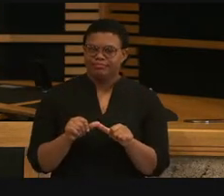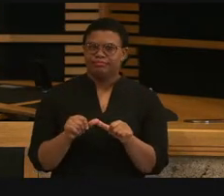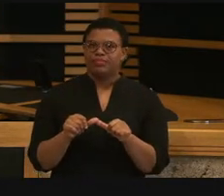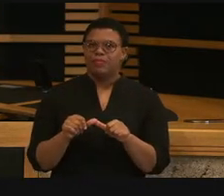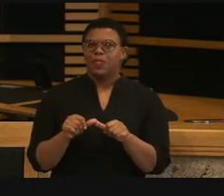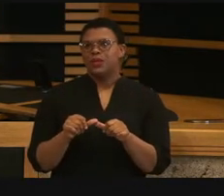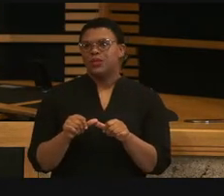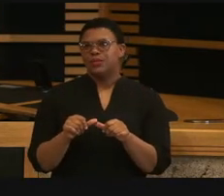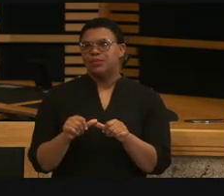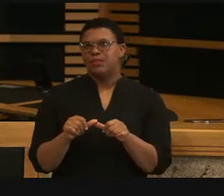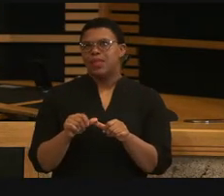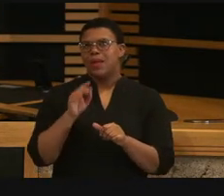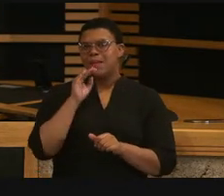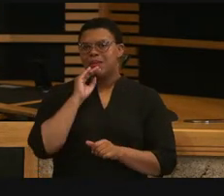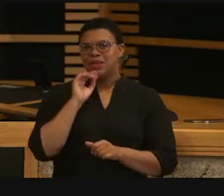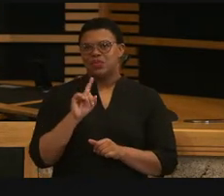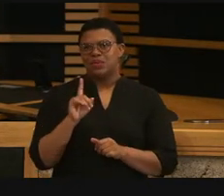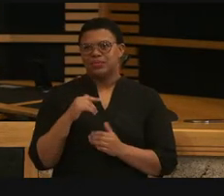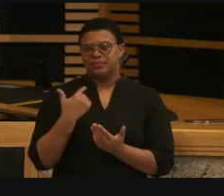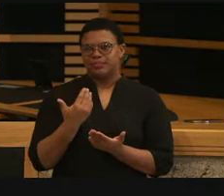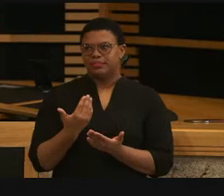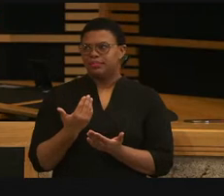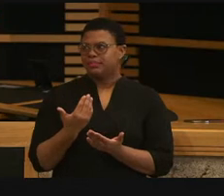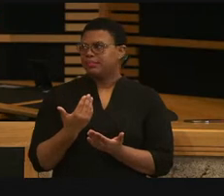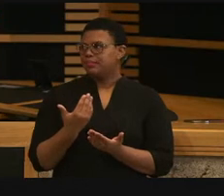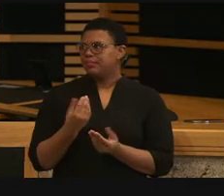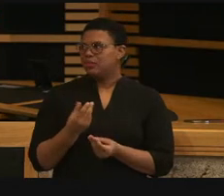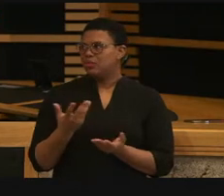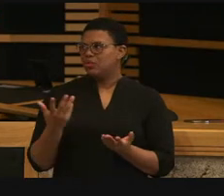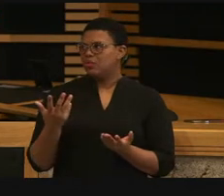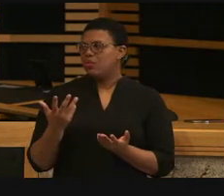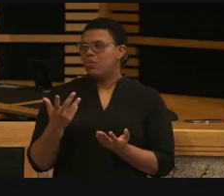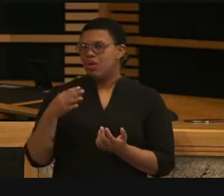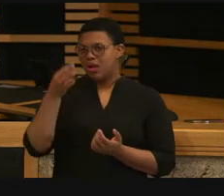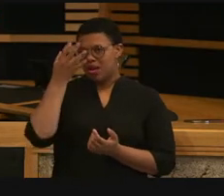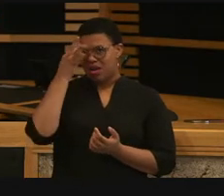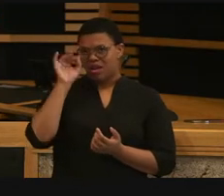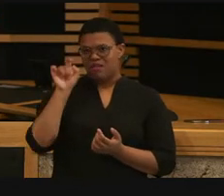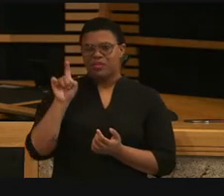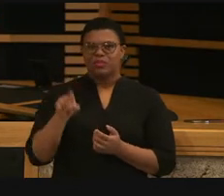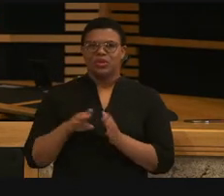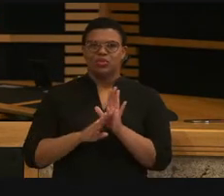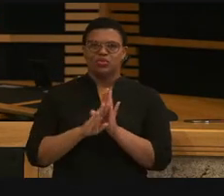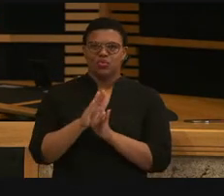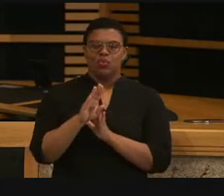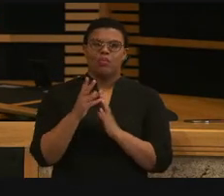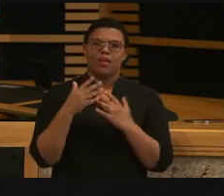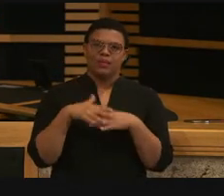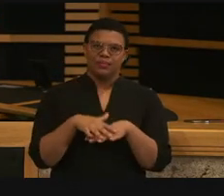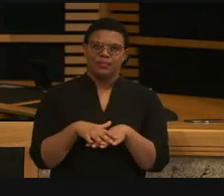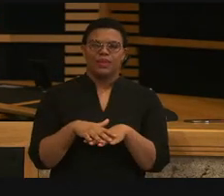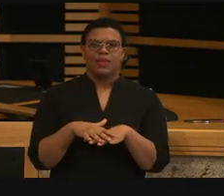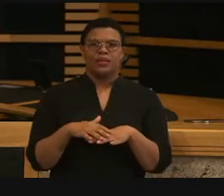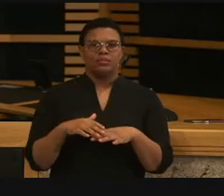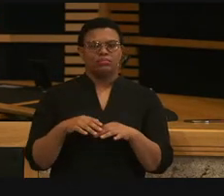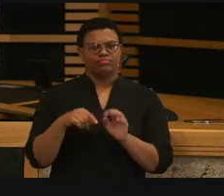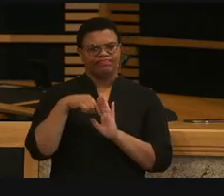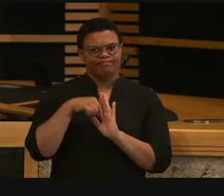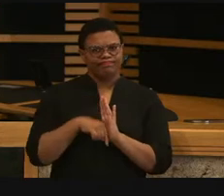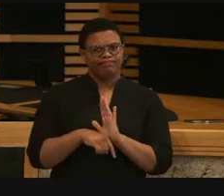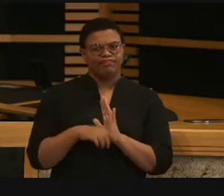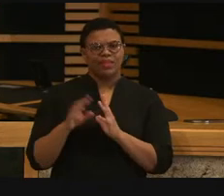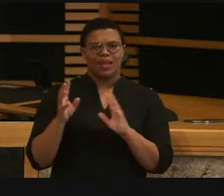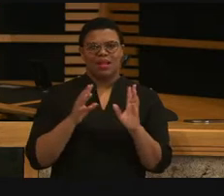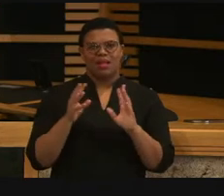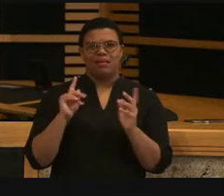it. Therefore, resolves, calls on the government to develop and implement a comprehensive climate change